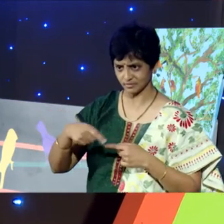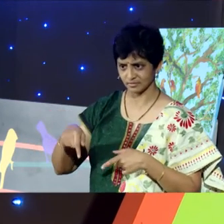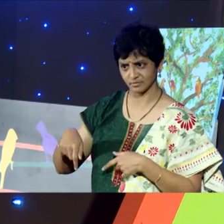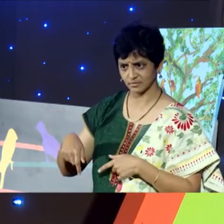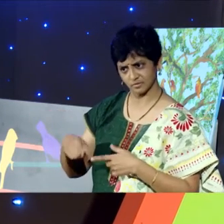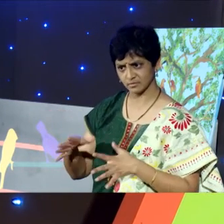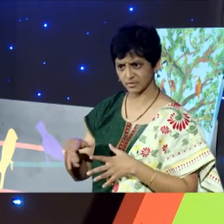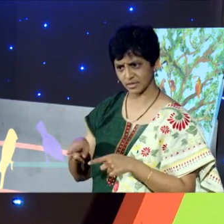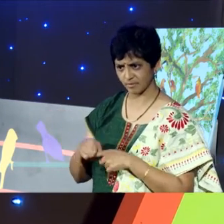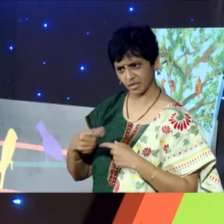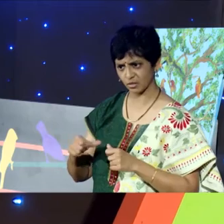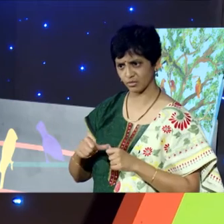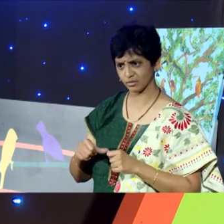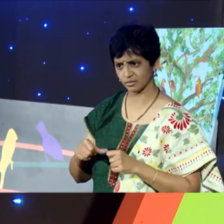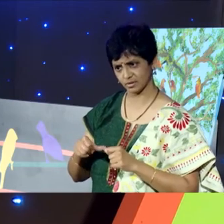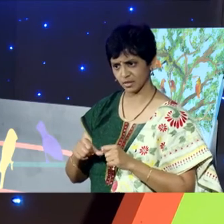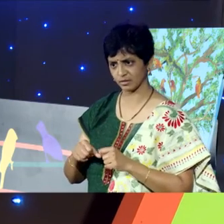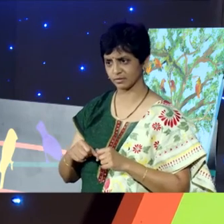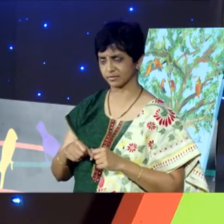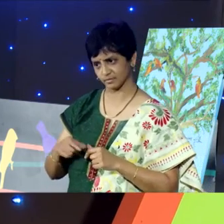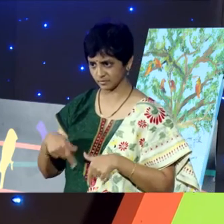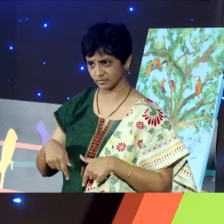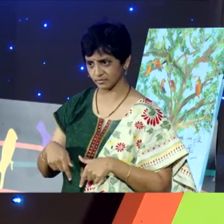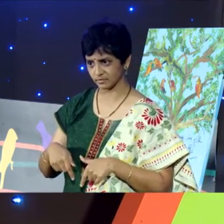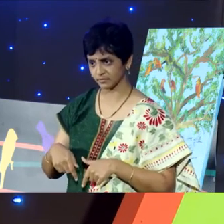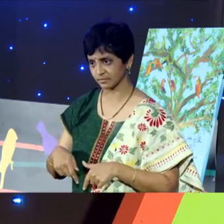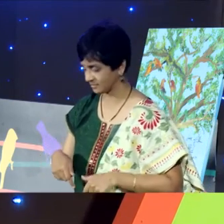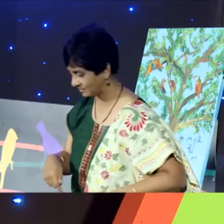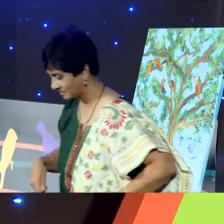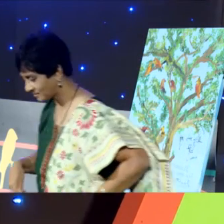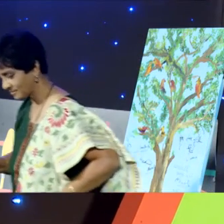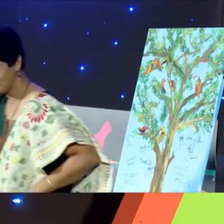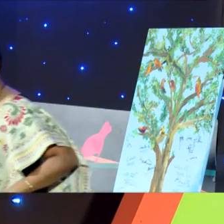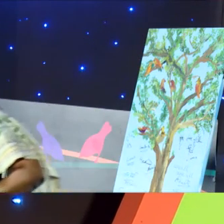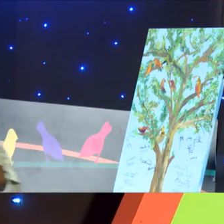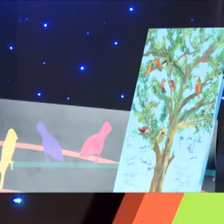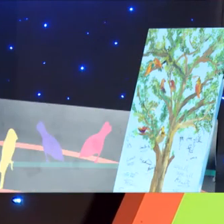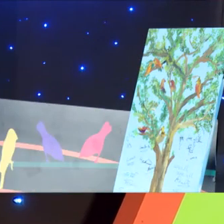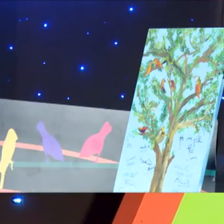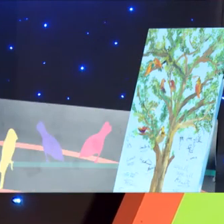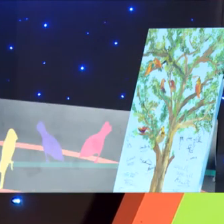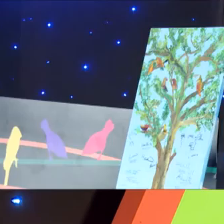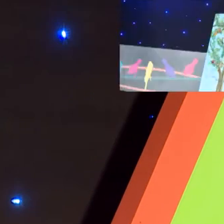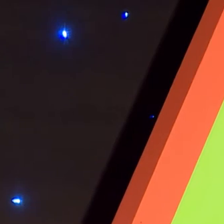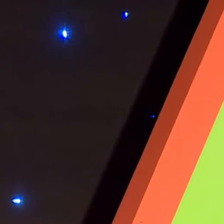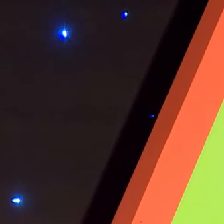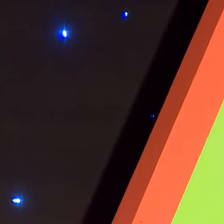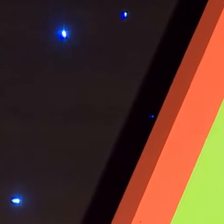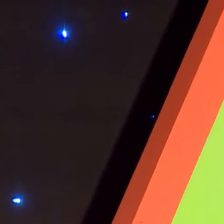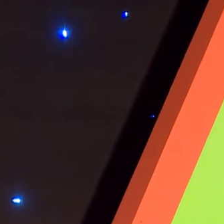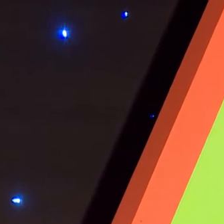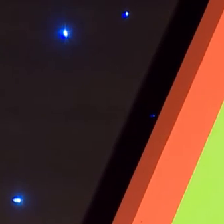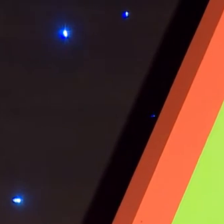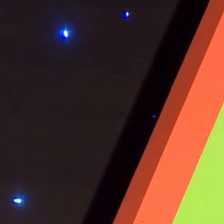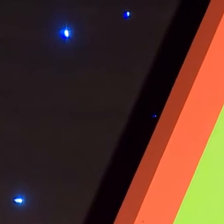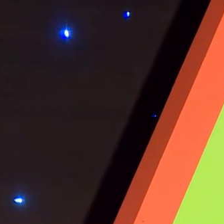or maths for that matter. Because of my dyslexia, I can't count after 3 zeros. So when